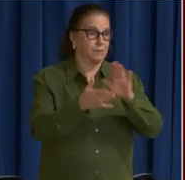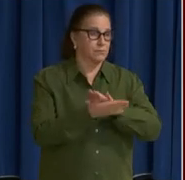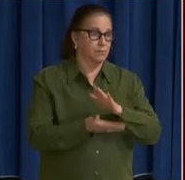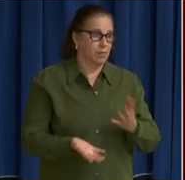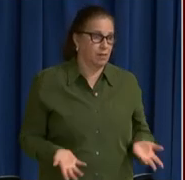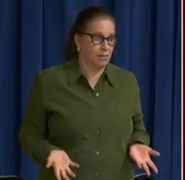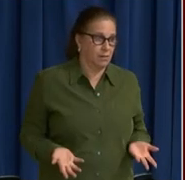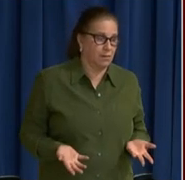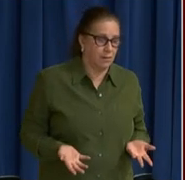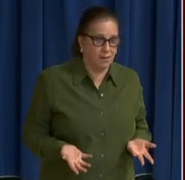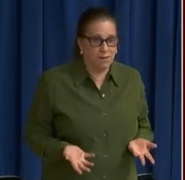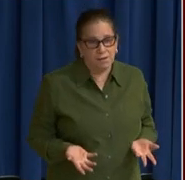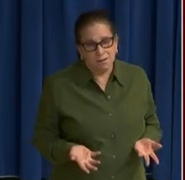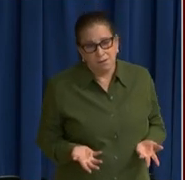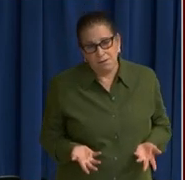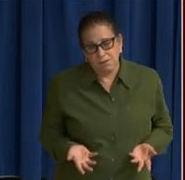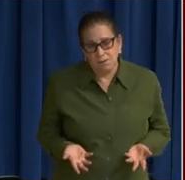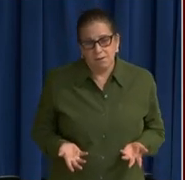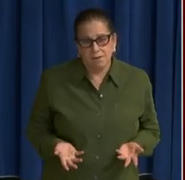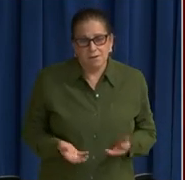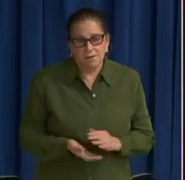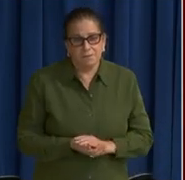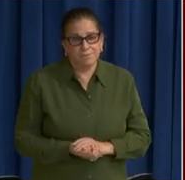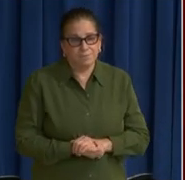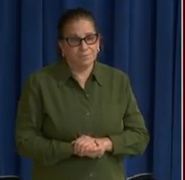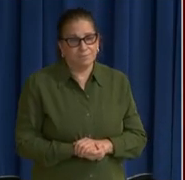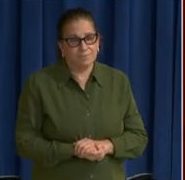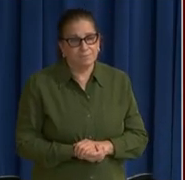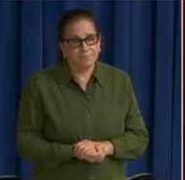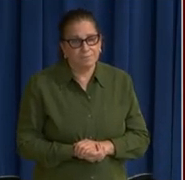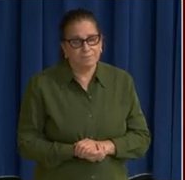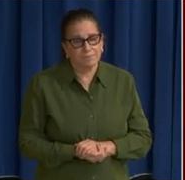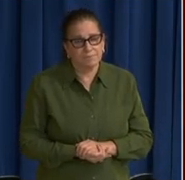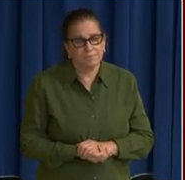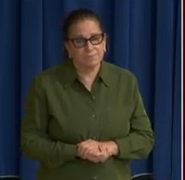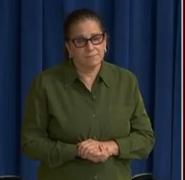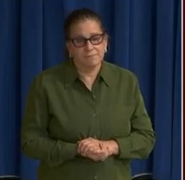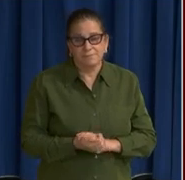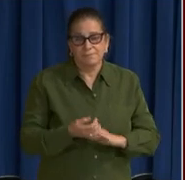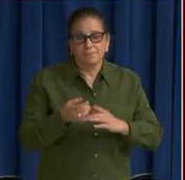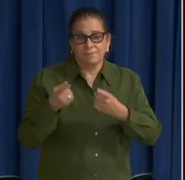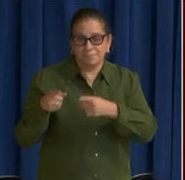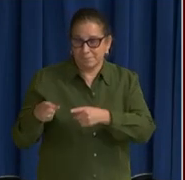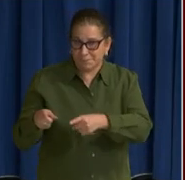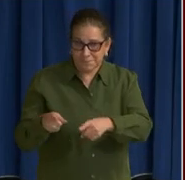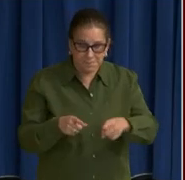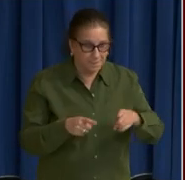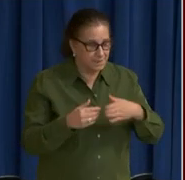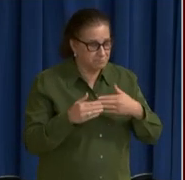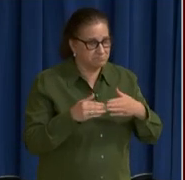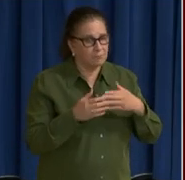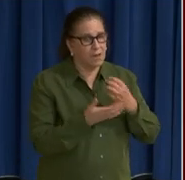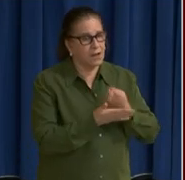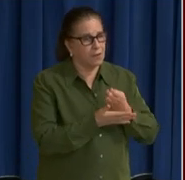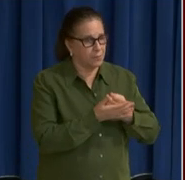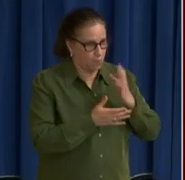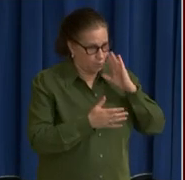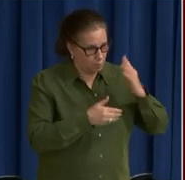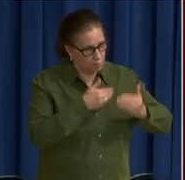the economy can really open. Businesses can really open. People can really come back to the